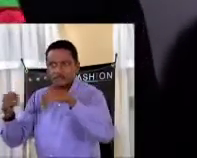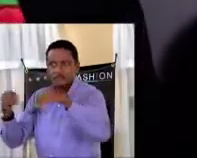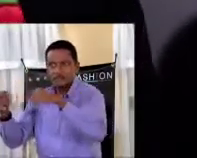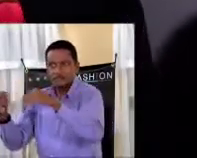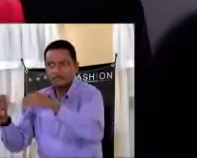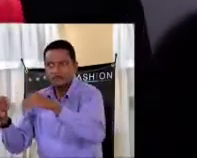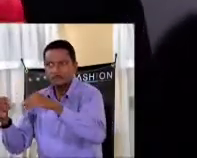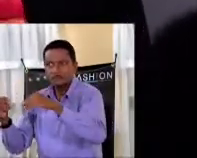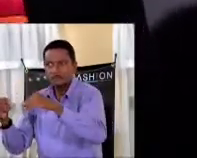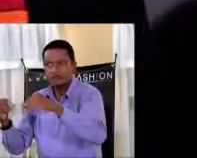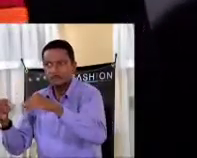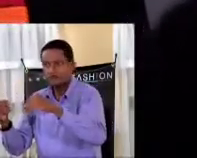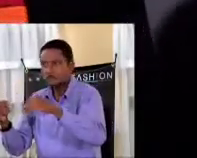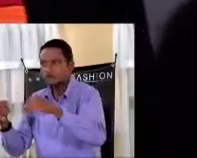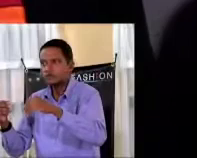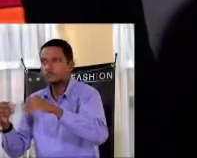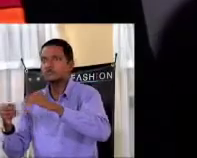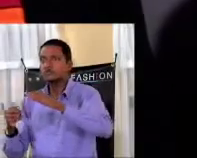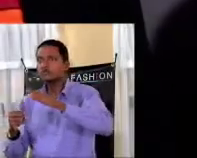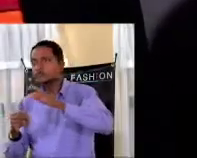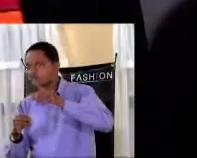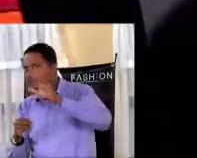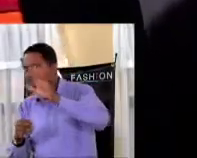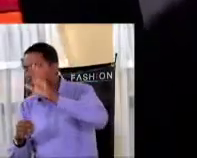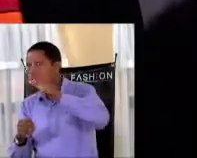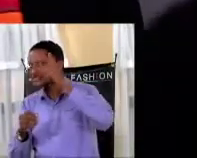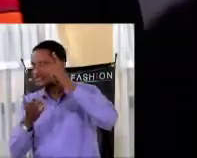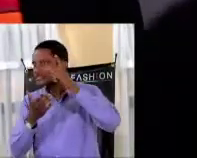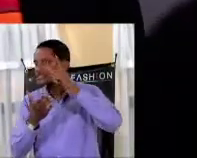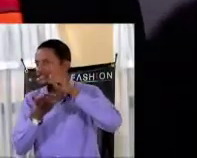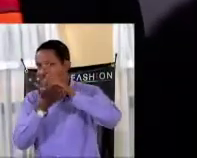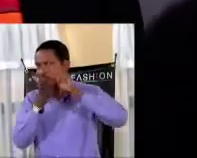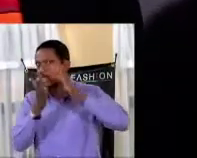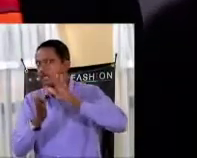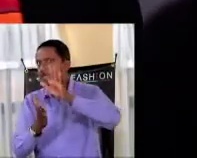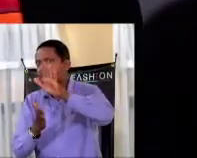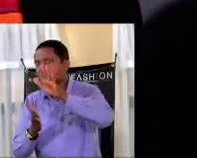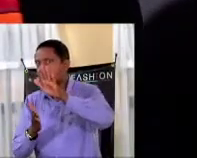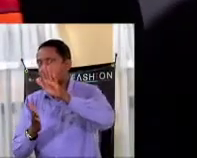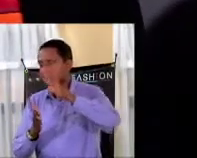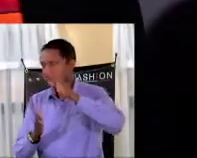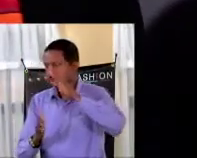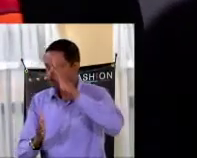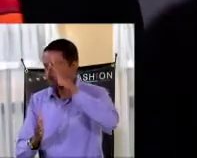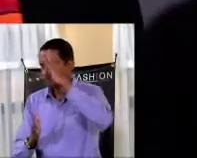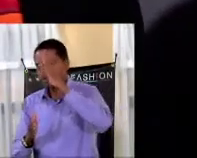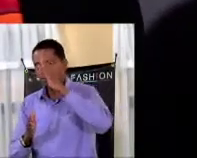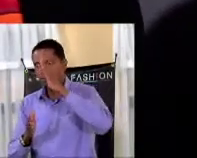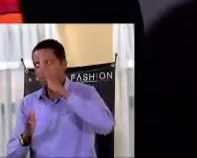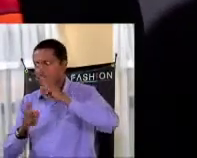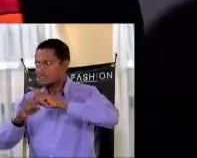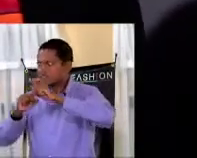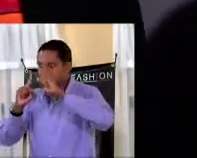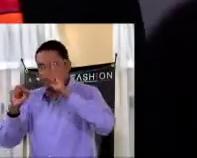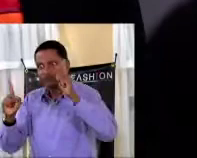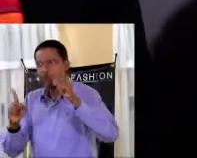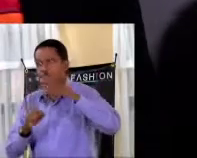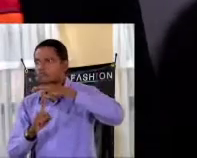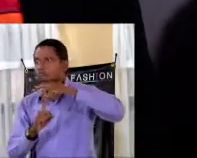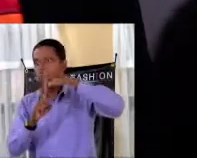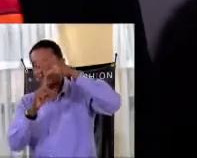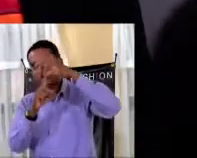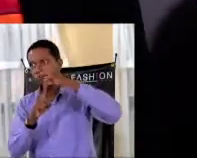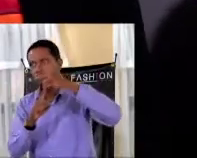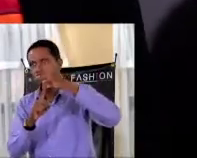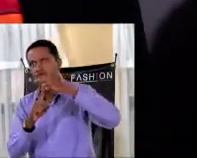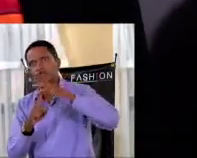is your uniqueness as a designer. What is it about your product besides quality that will make me want to buy